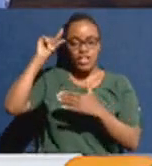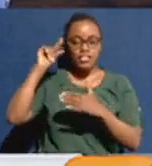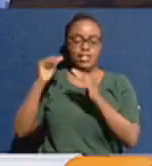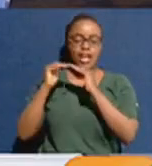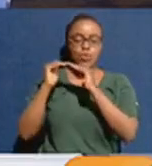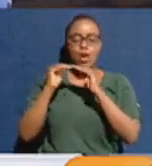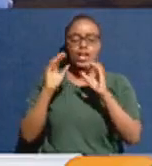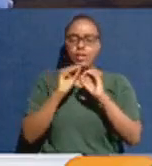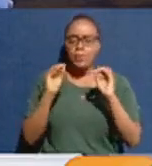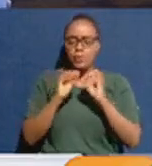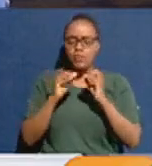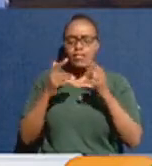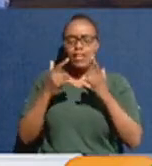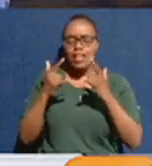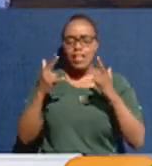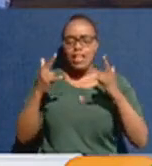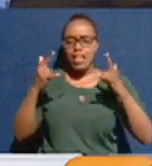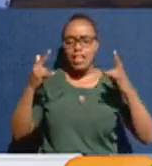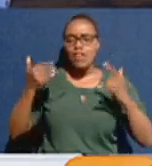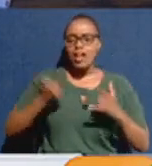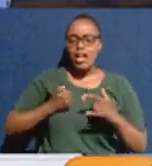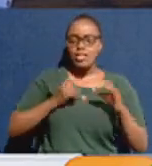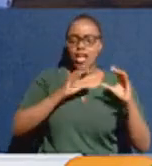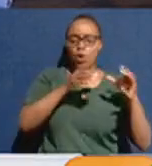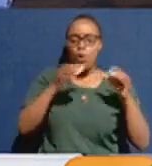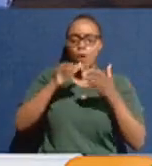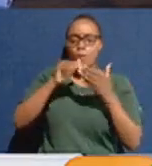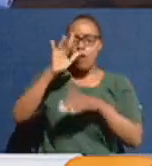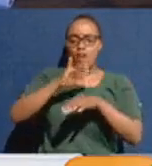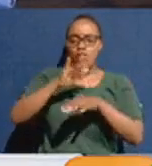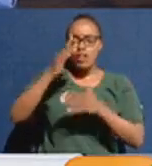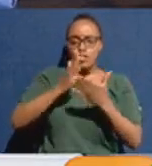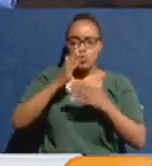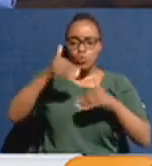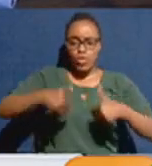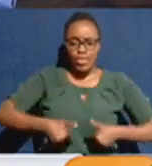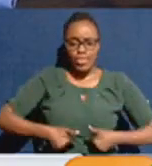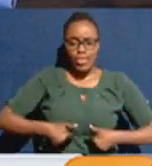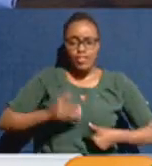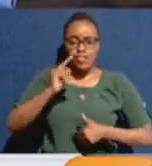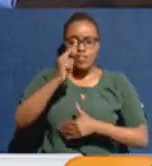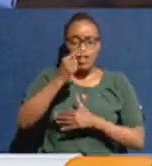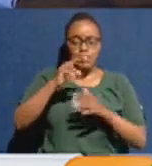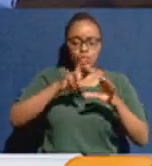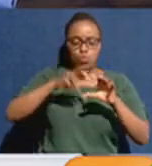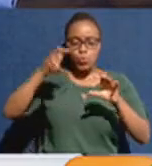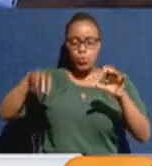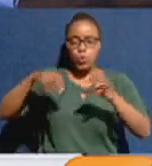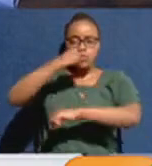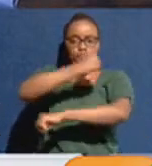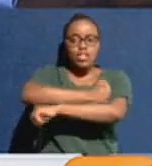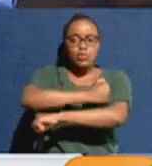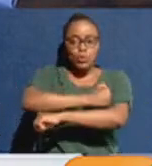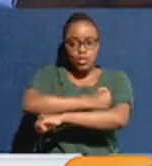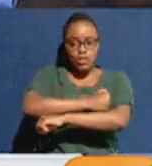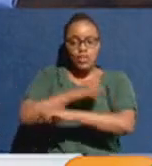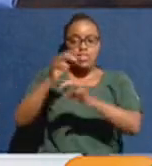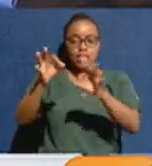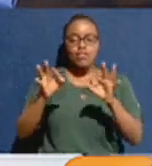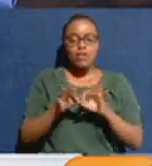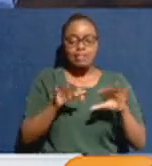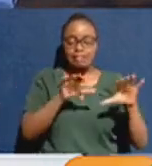inequality gap is widening further as girls in communities most affected by the drought are the first to drop out of school as families